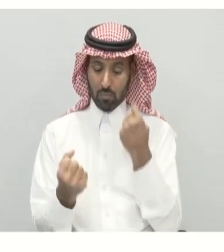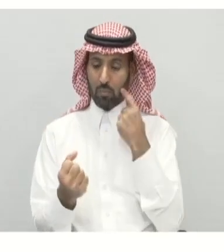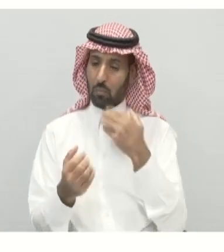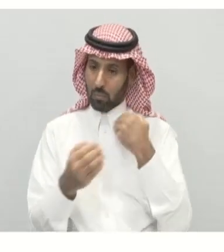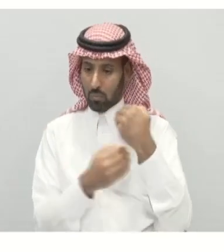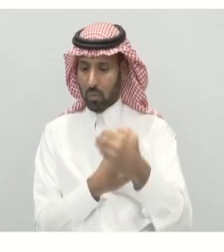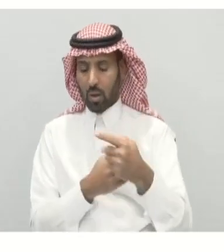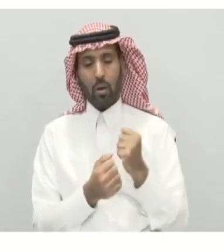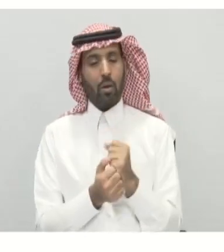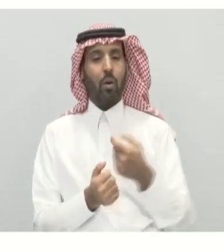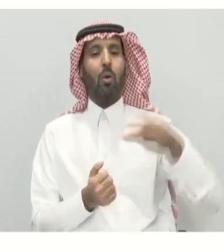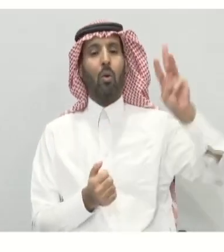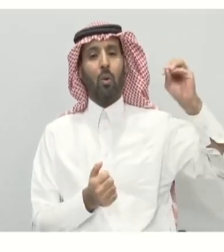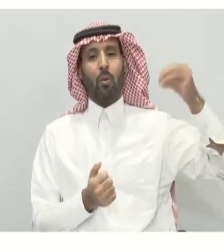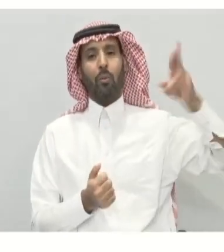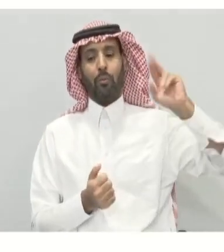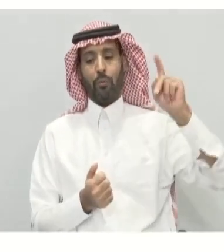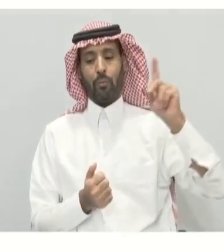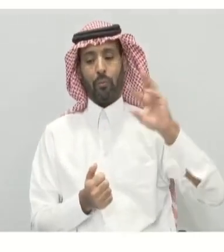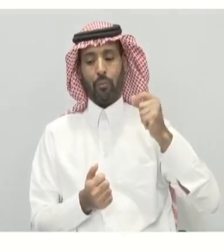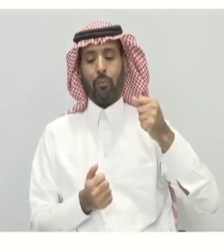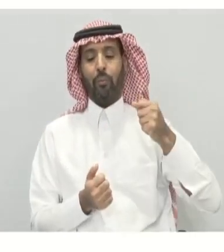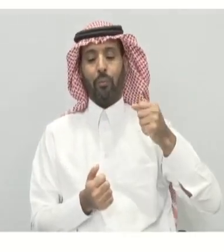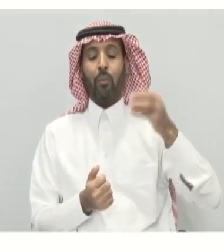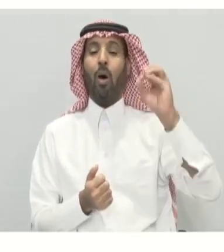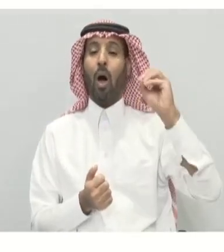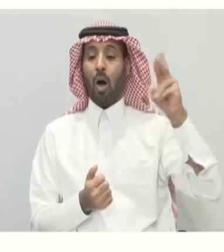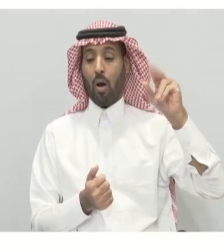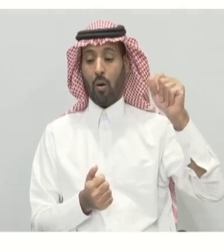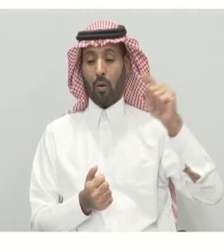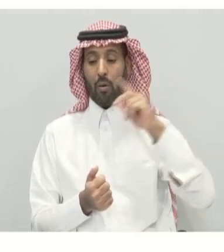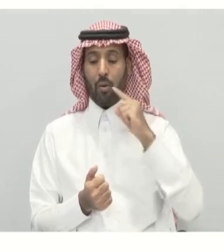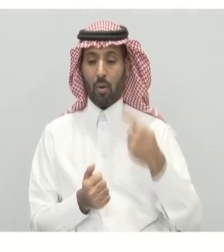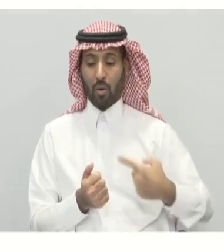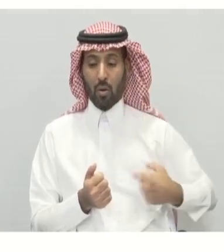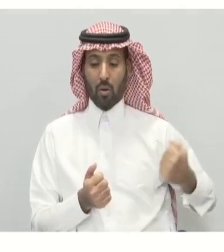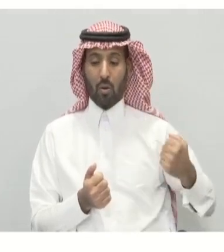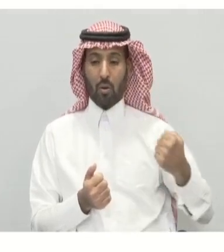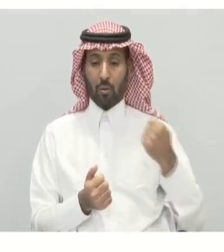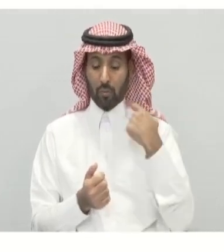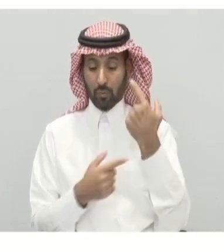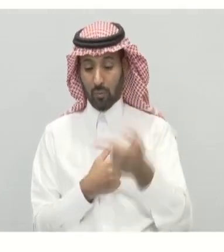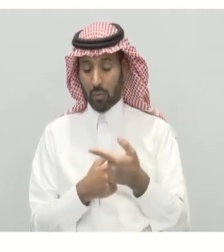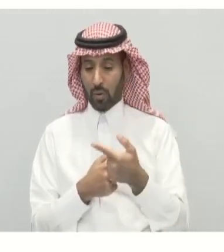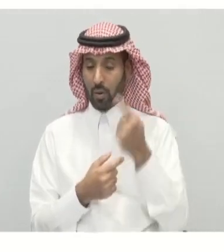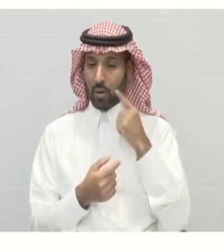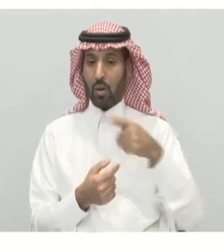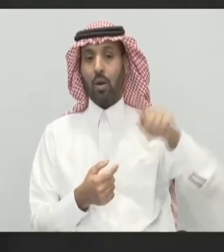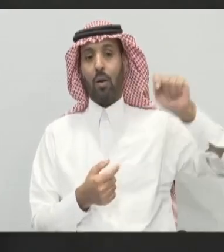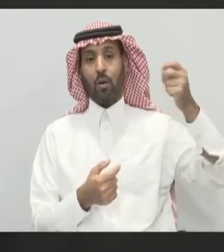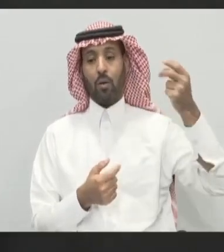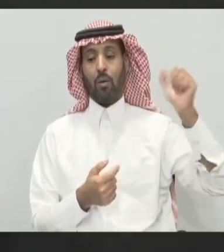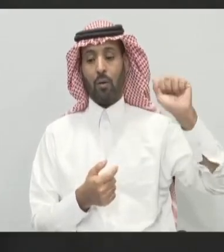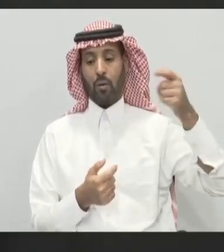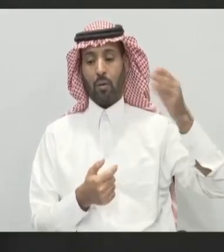away, and it could be as well as a noun when I say work out and take away. How can